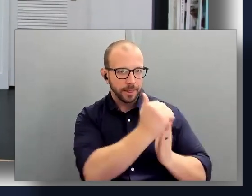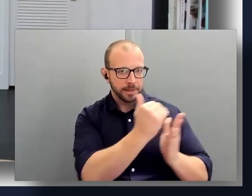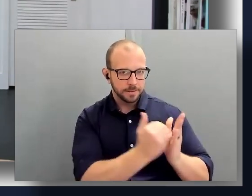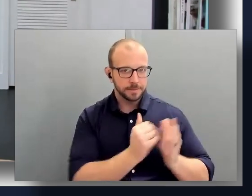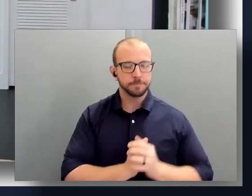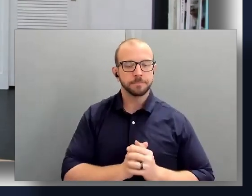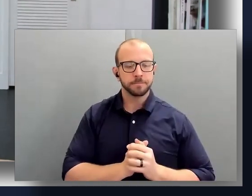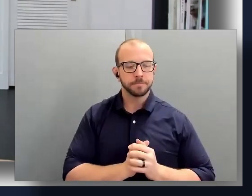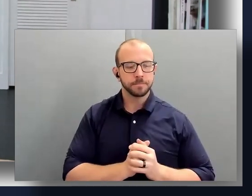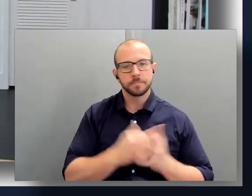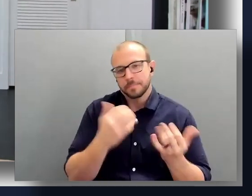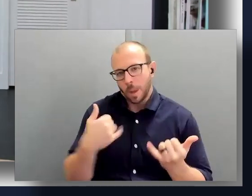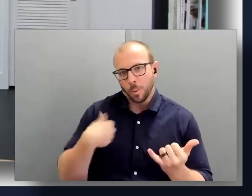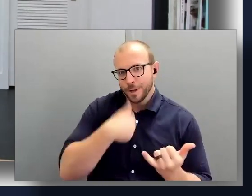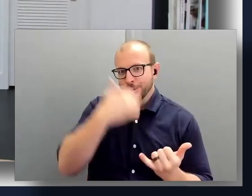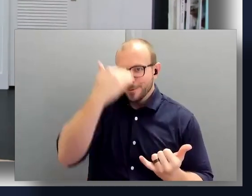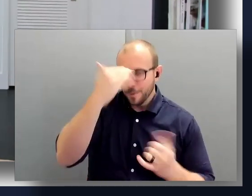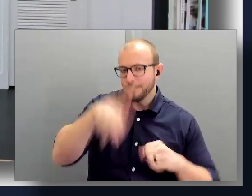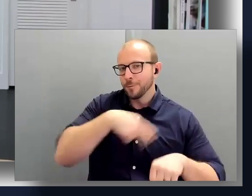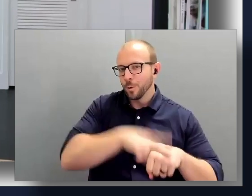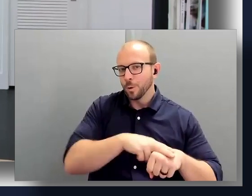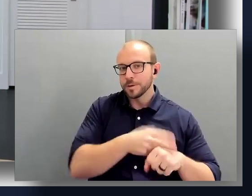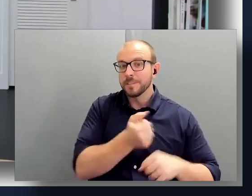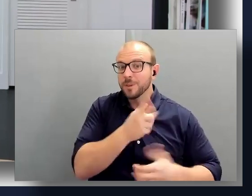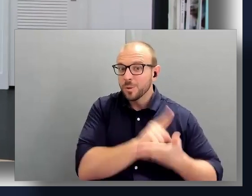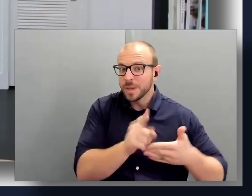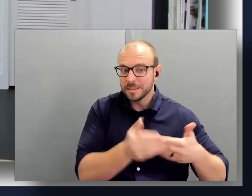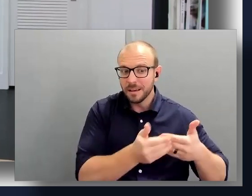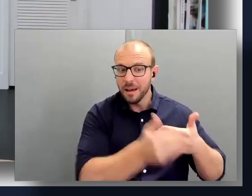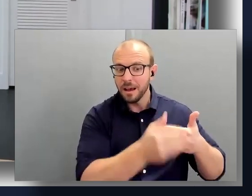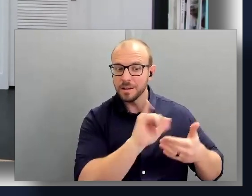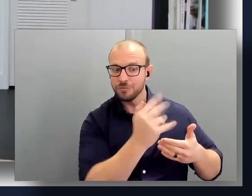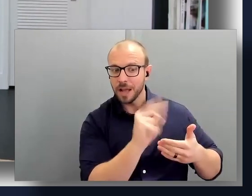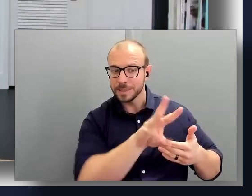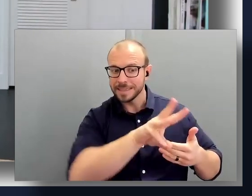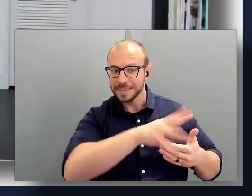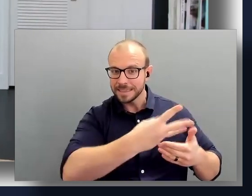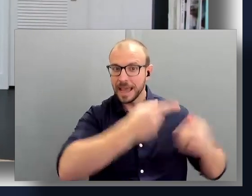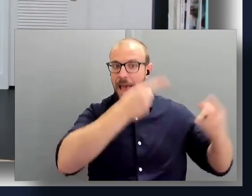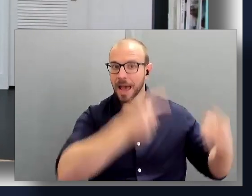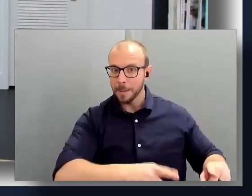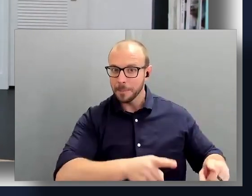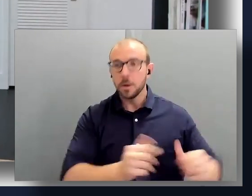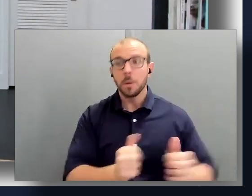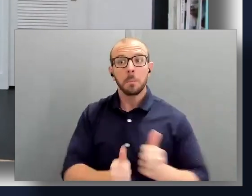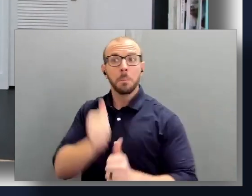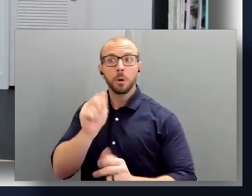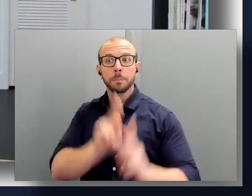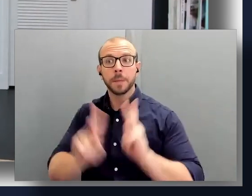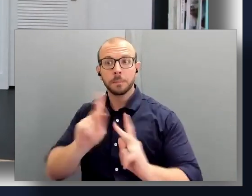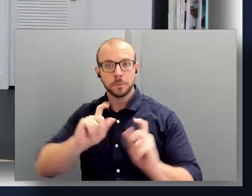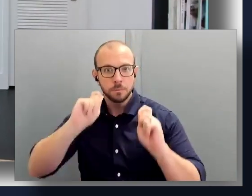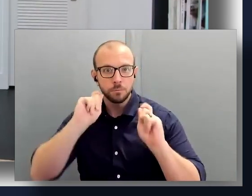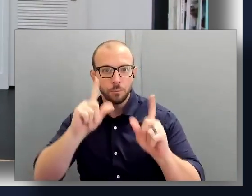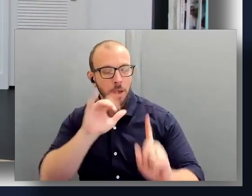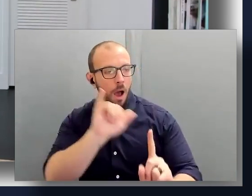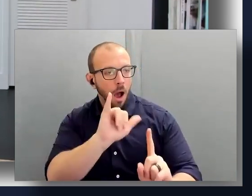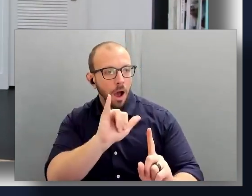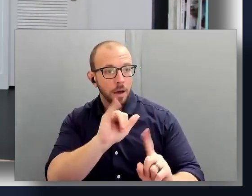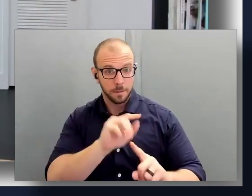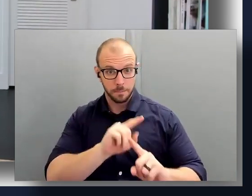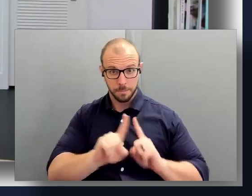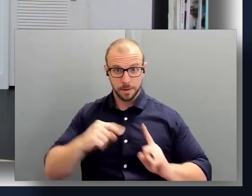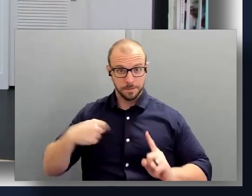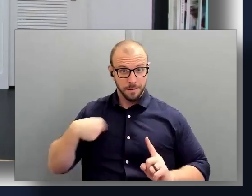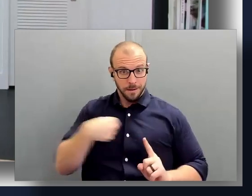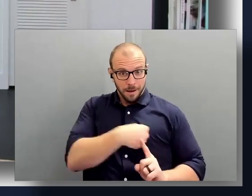of course, we know that a few weeks later, January 6th occurred, which was a surprise to the vast majority of